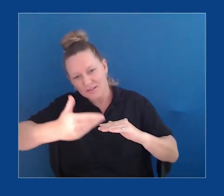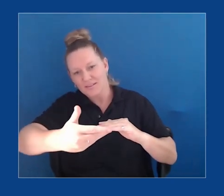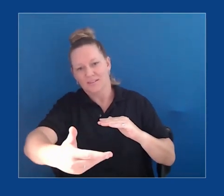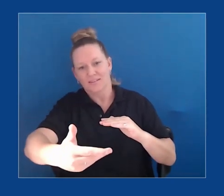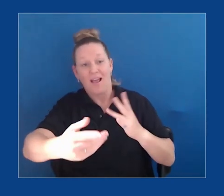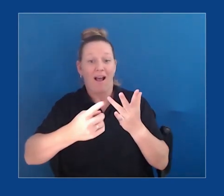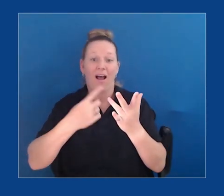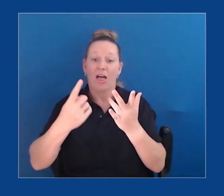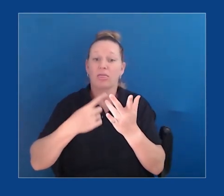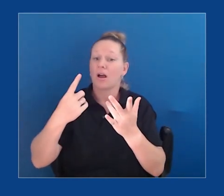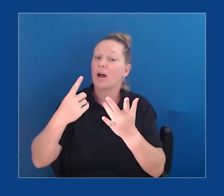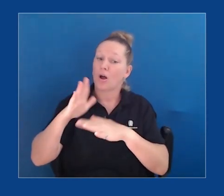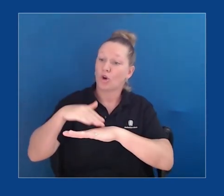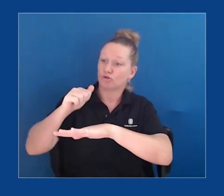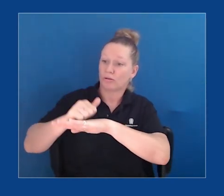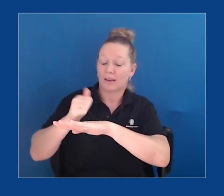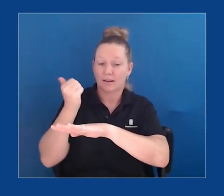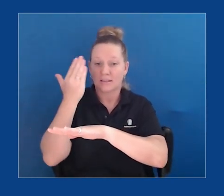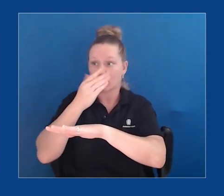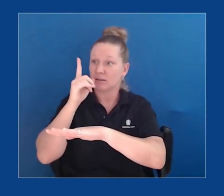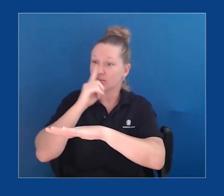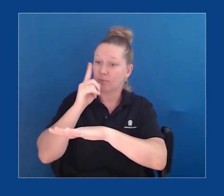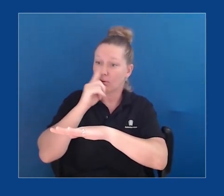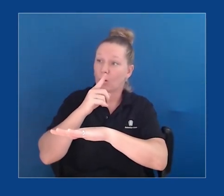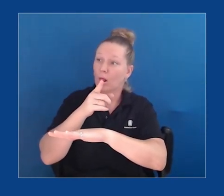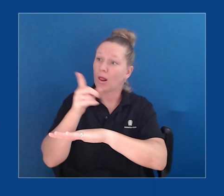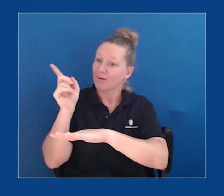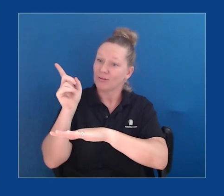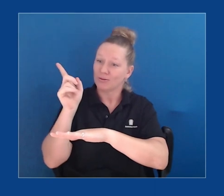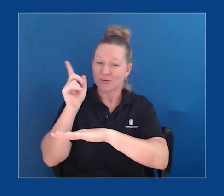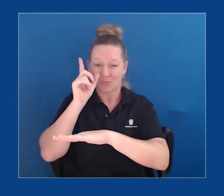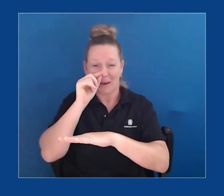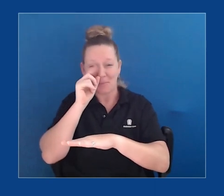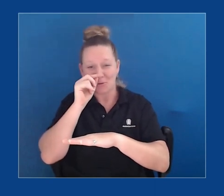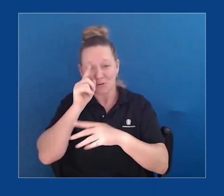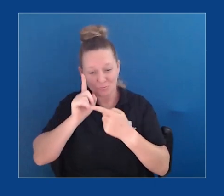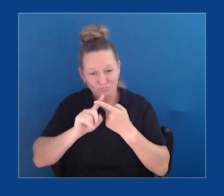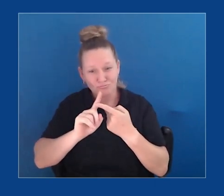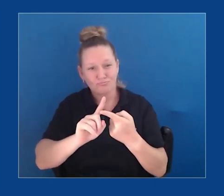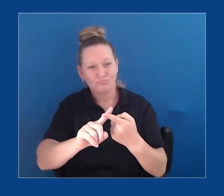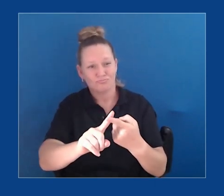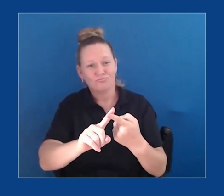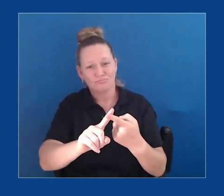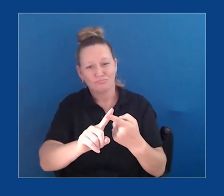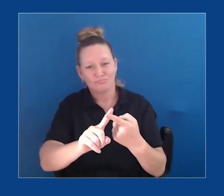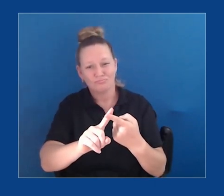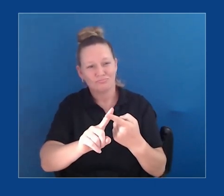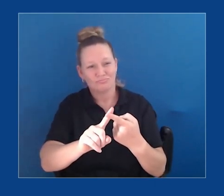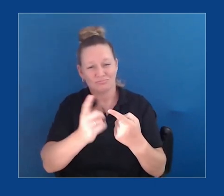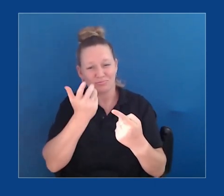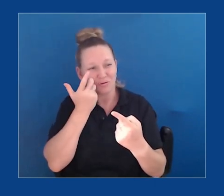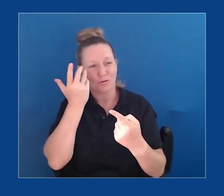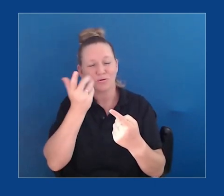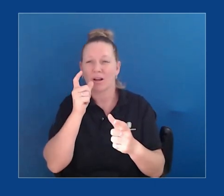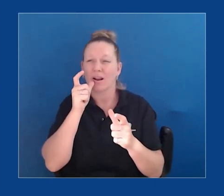people to be still able to maintain that simple practice in the future. A lot of people, because of what's happened